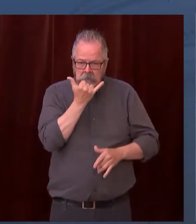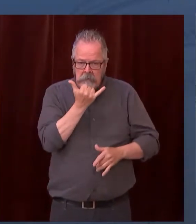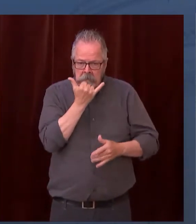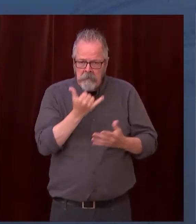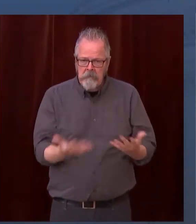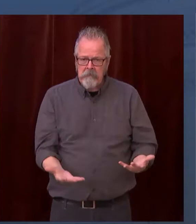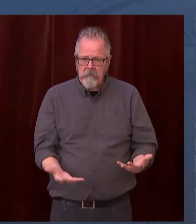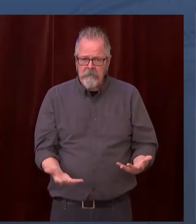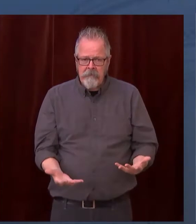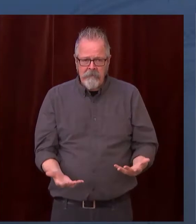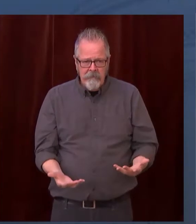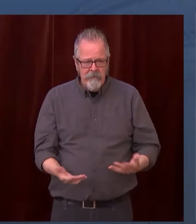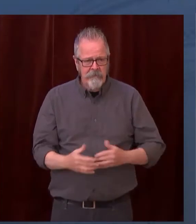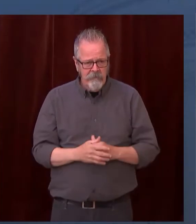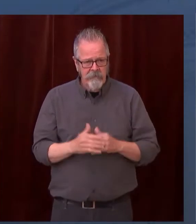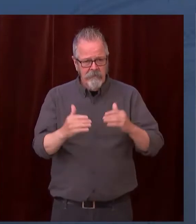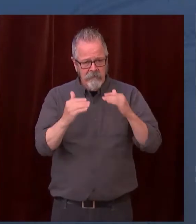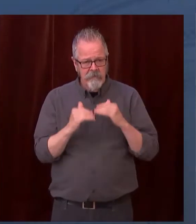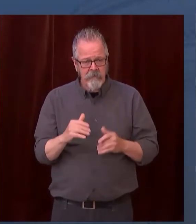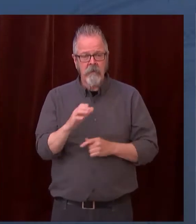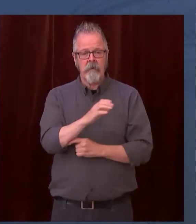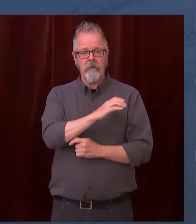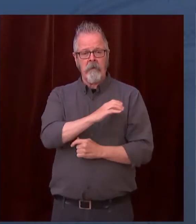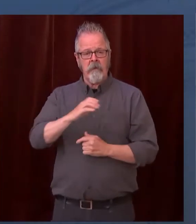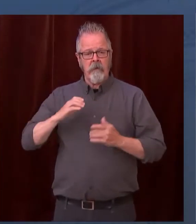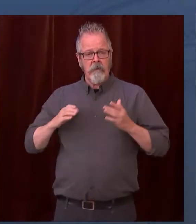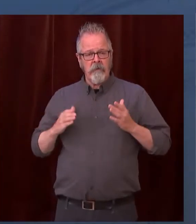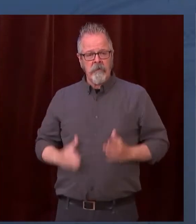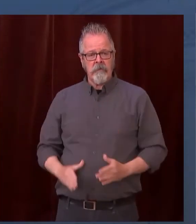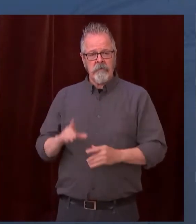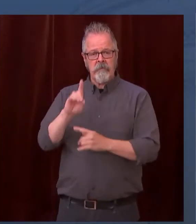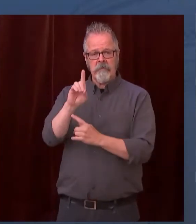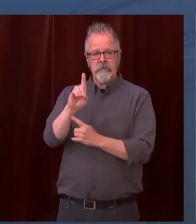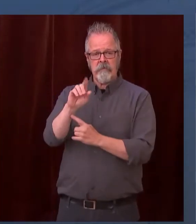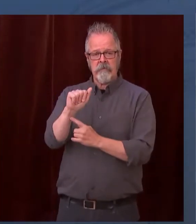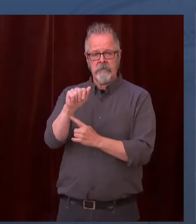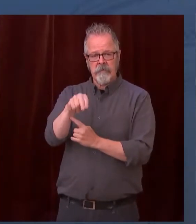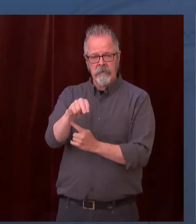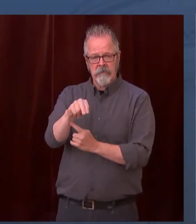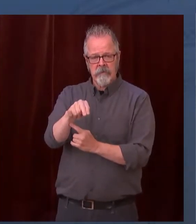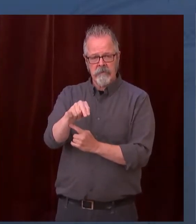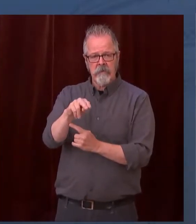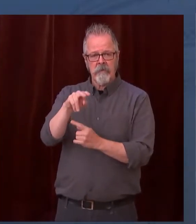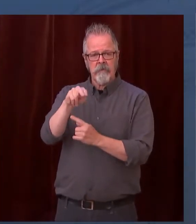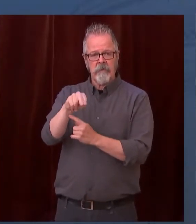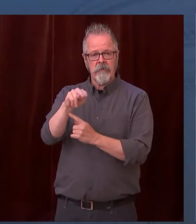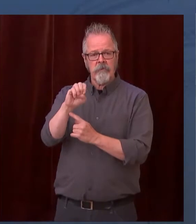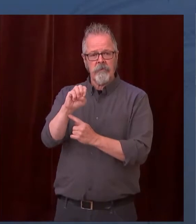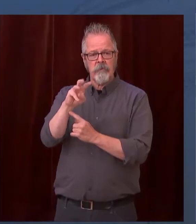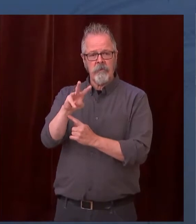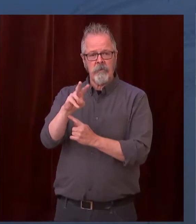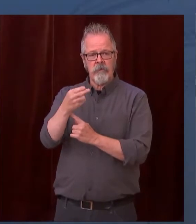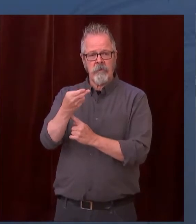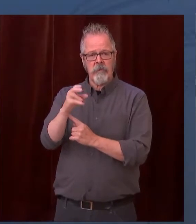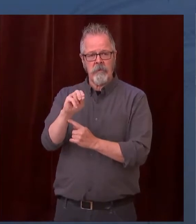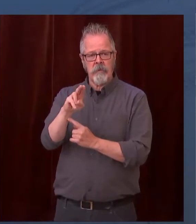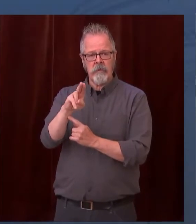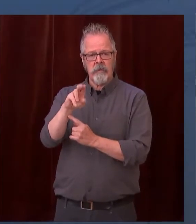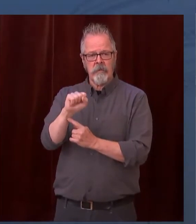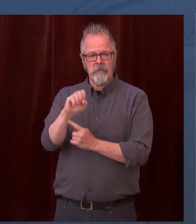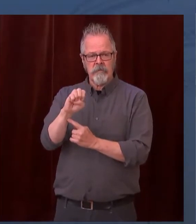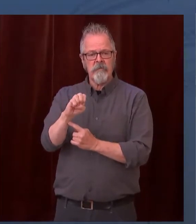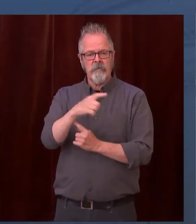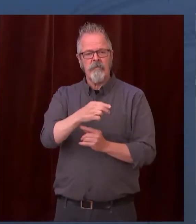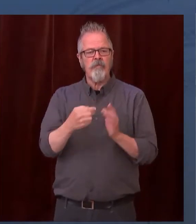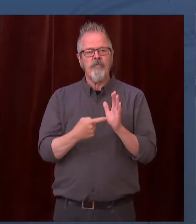Tri-Cities area, has been eloquent about the fact that masks can help. Texas Governor Greg